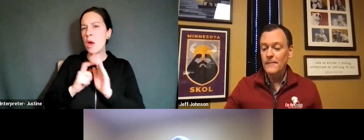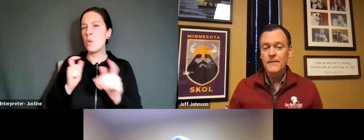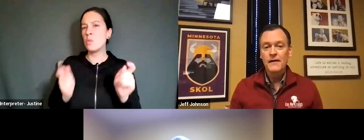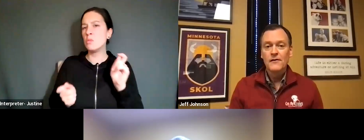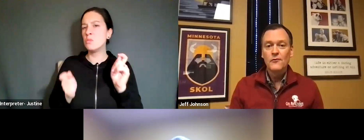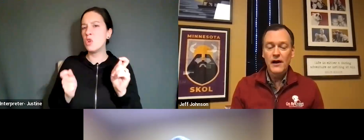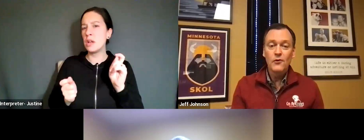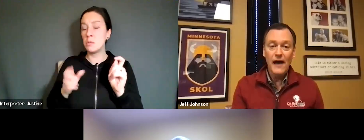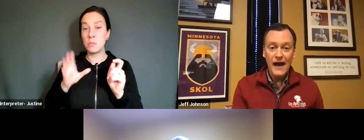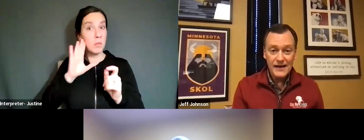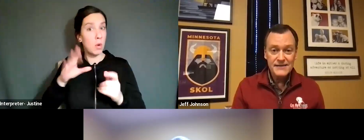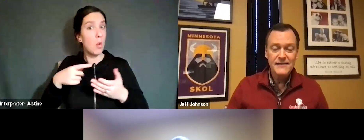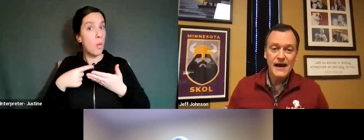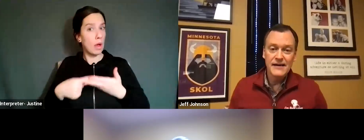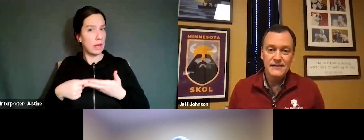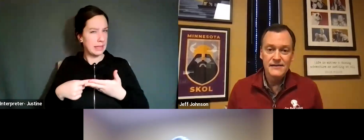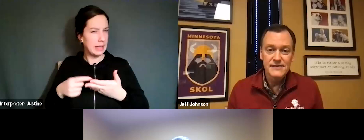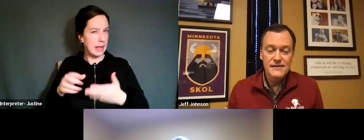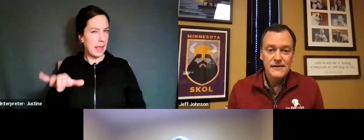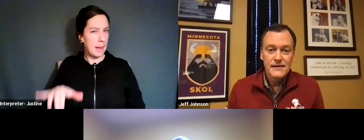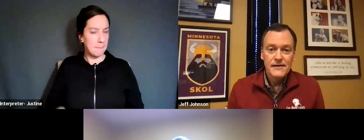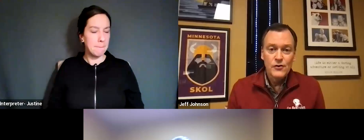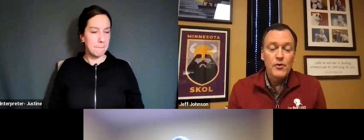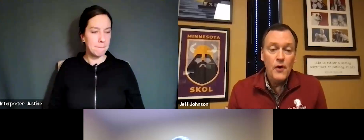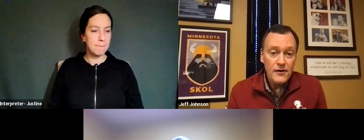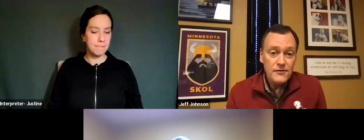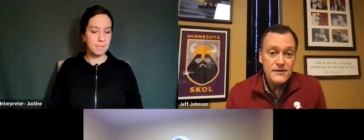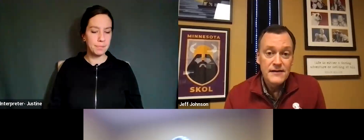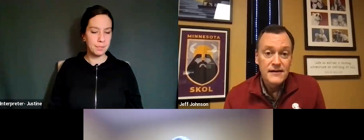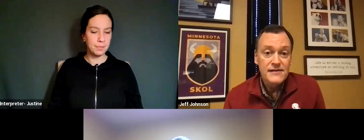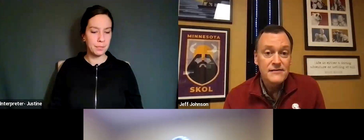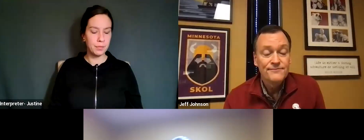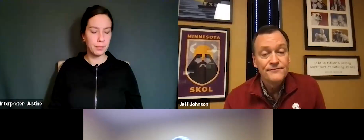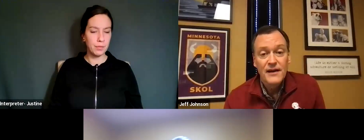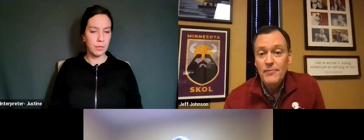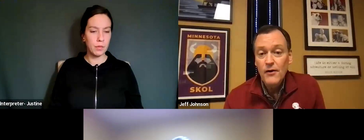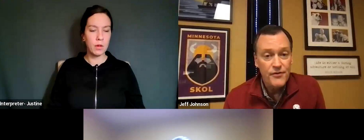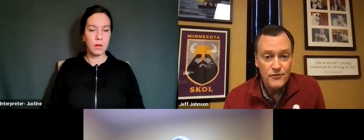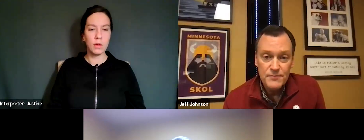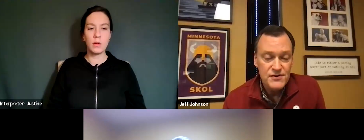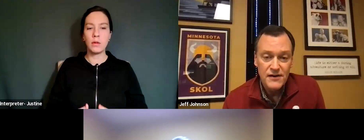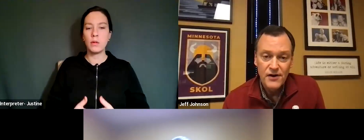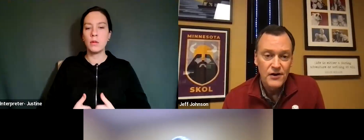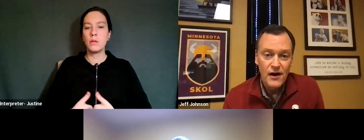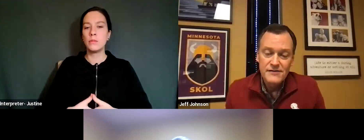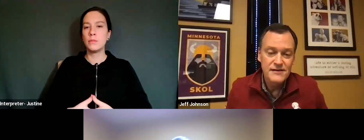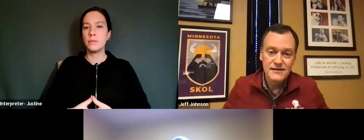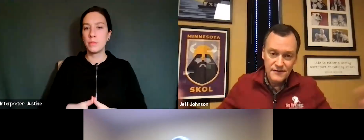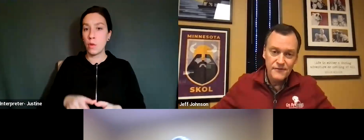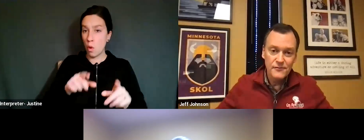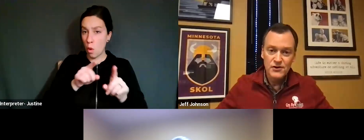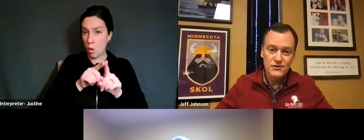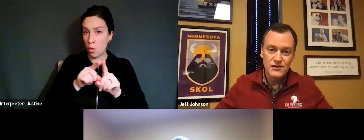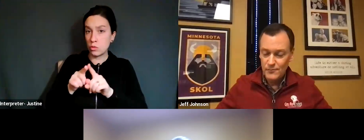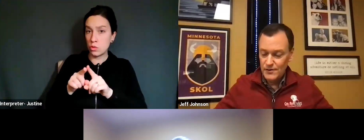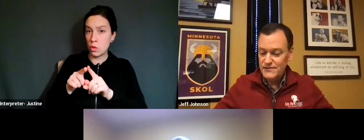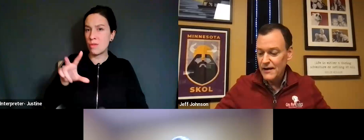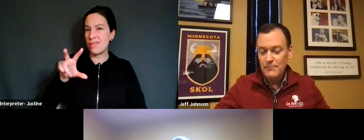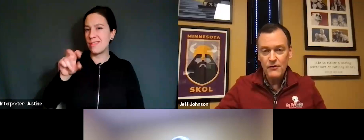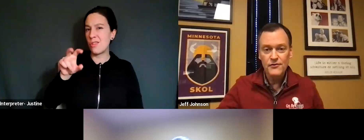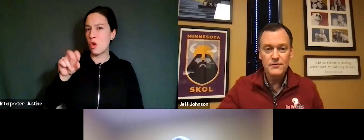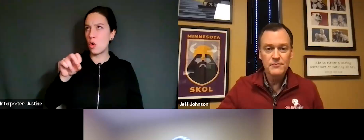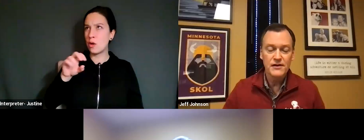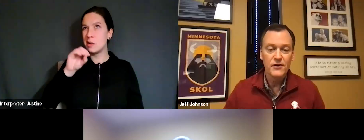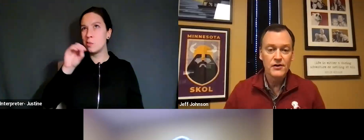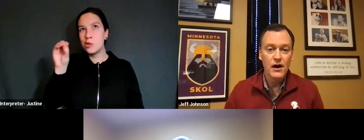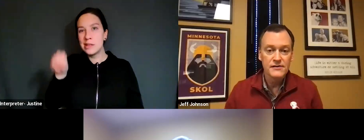have. What I will add to that is, you know, prior to this, about 30% of our dogs, it's gonna differ from year to year, but say